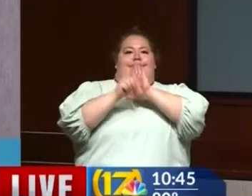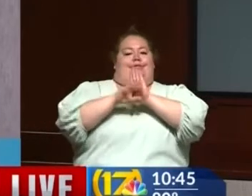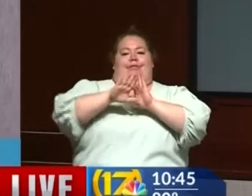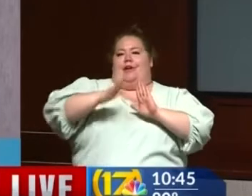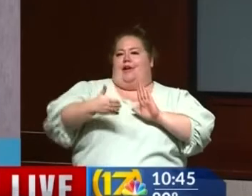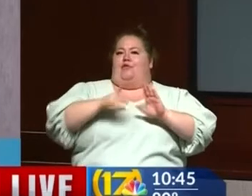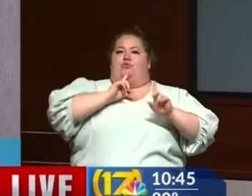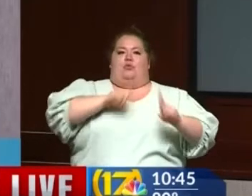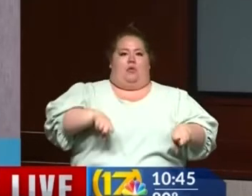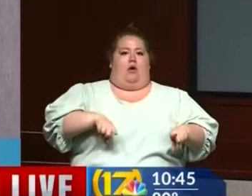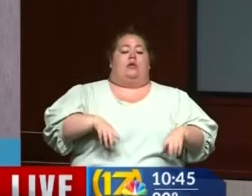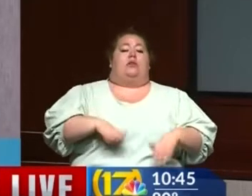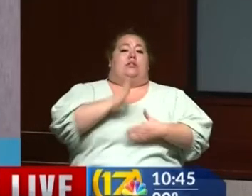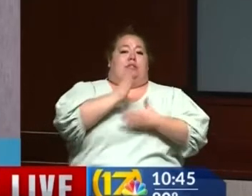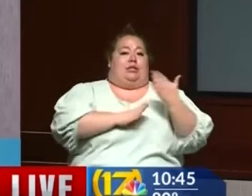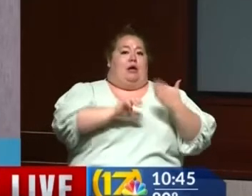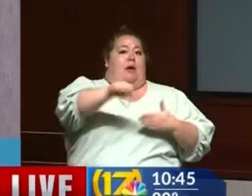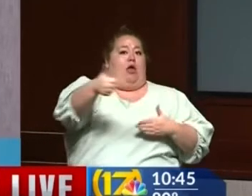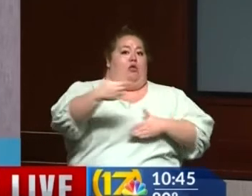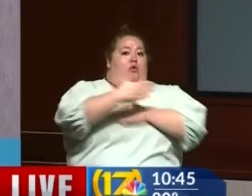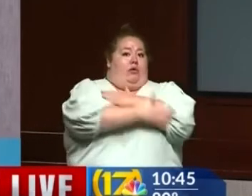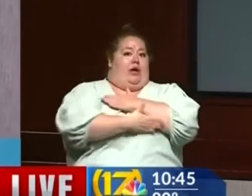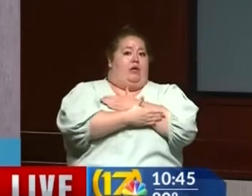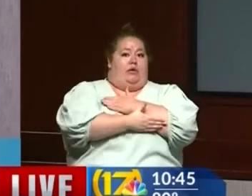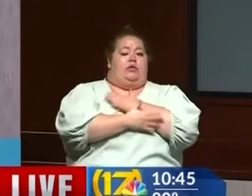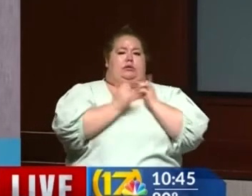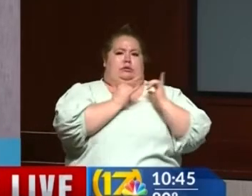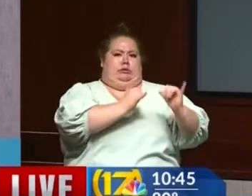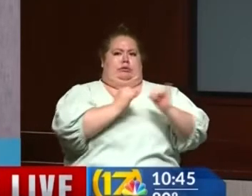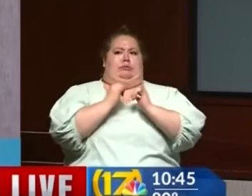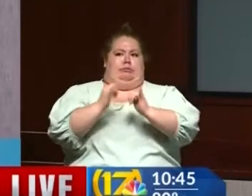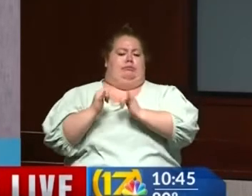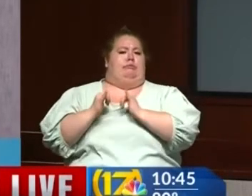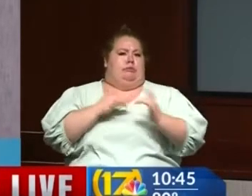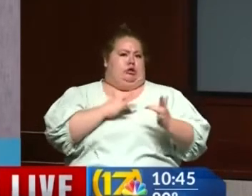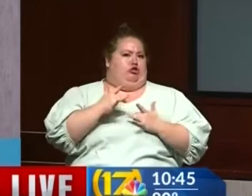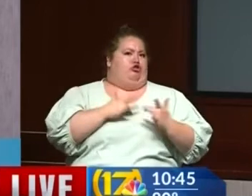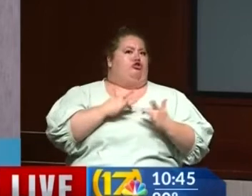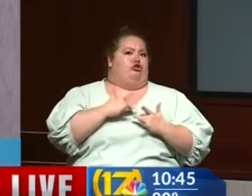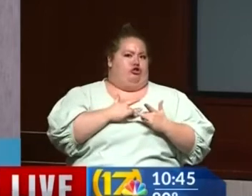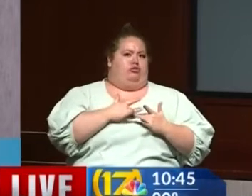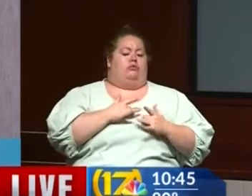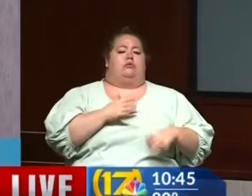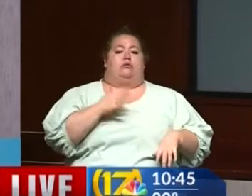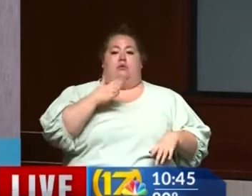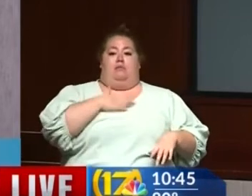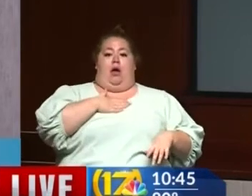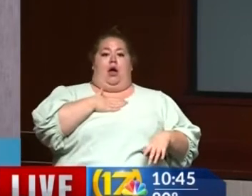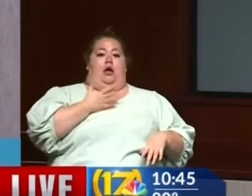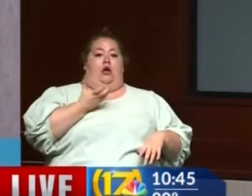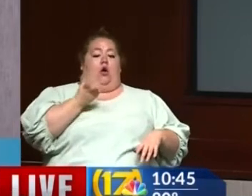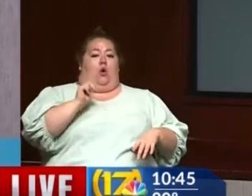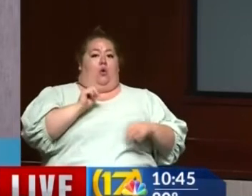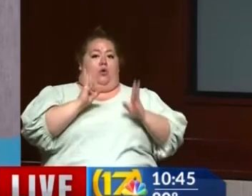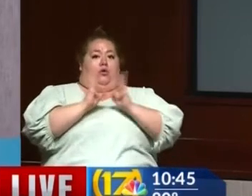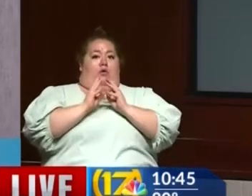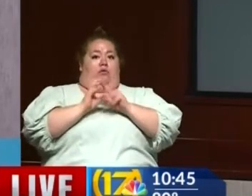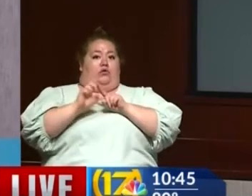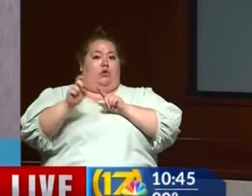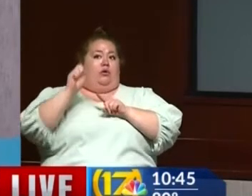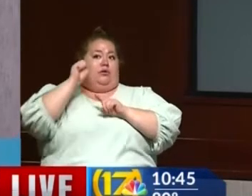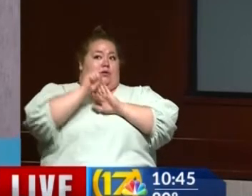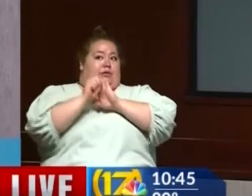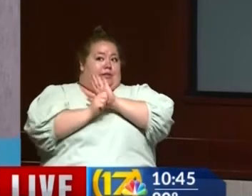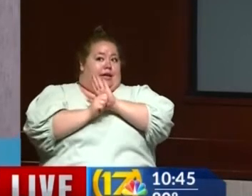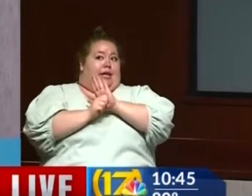know that other counties have similar concerns. The state calls that I'm on, the health officers and health